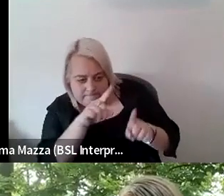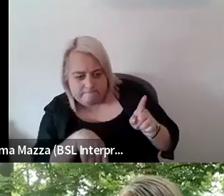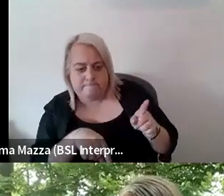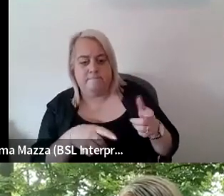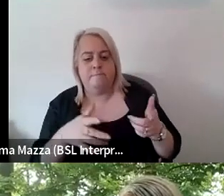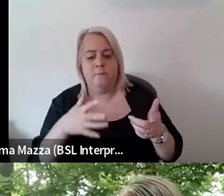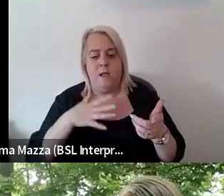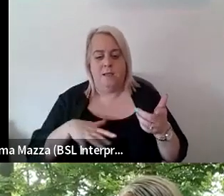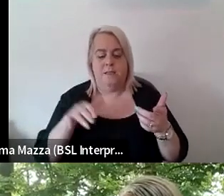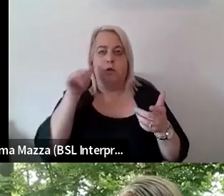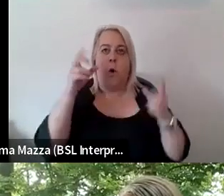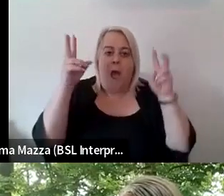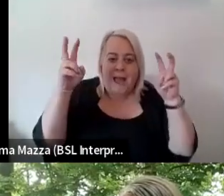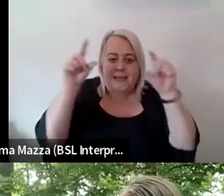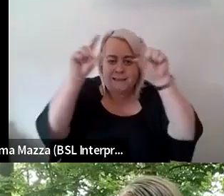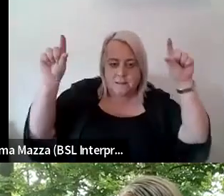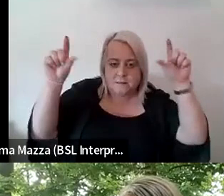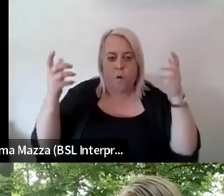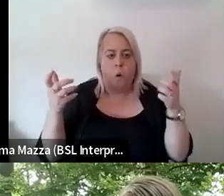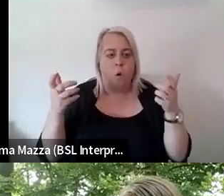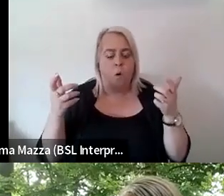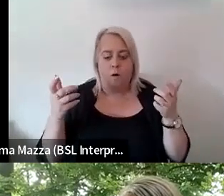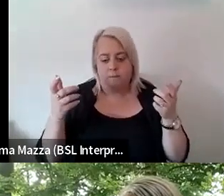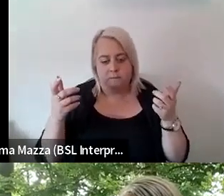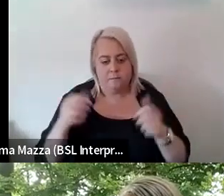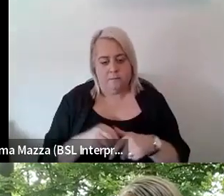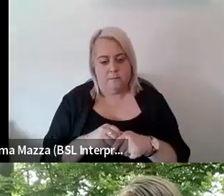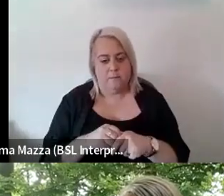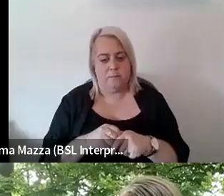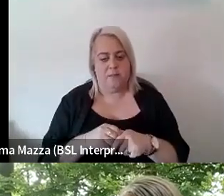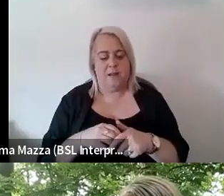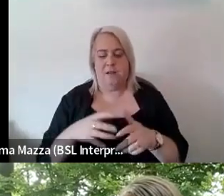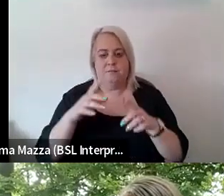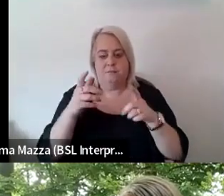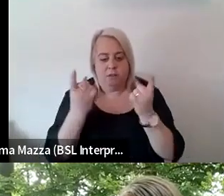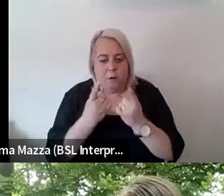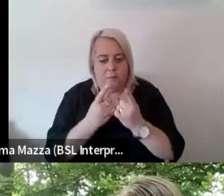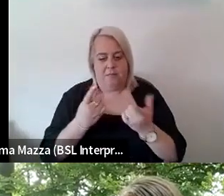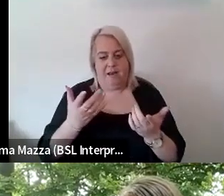headings or etc., it really helps for me to navigate.